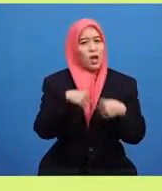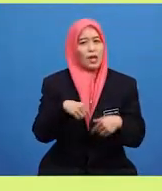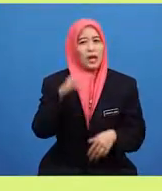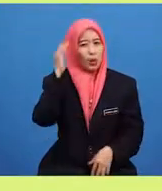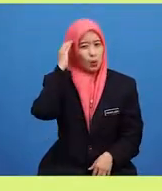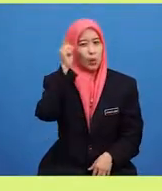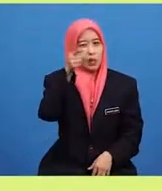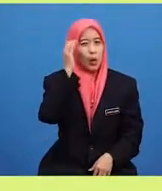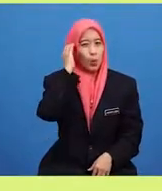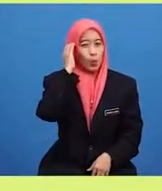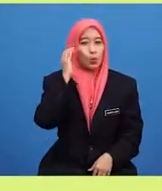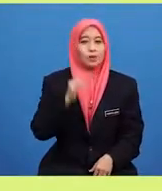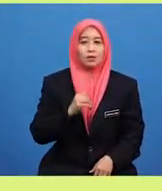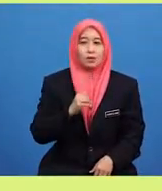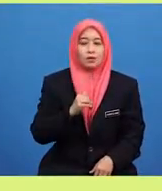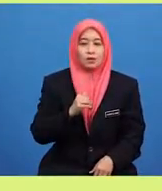one.